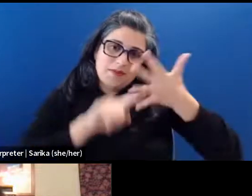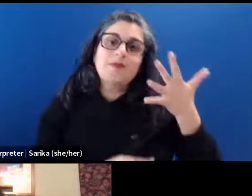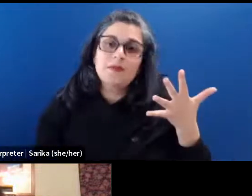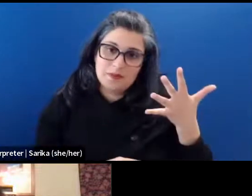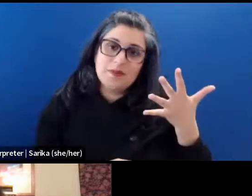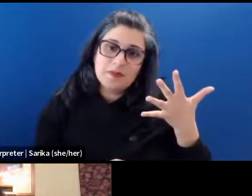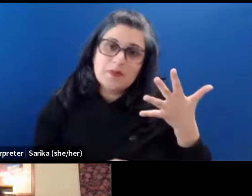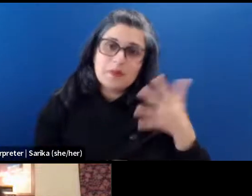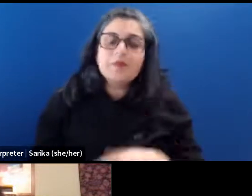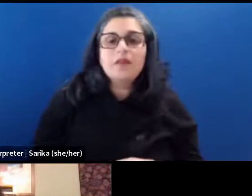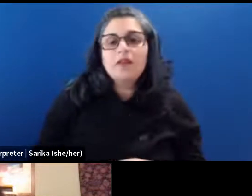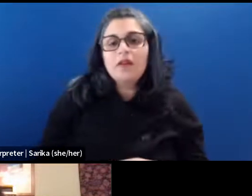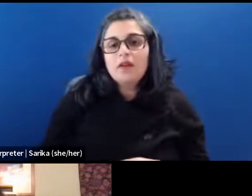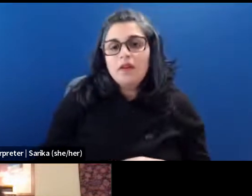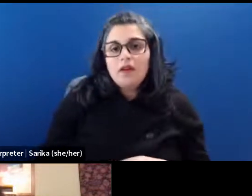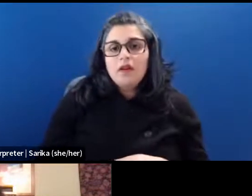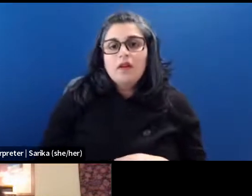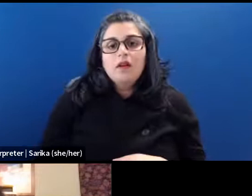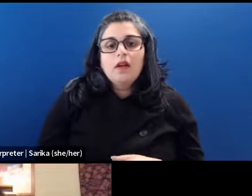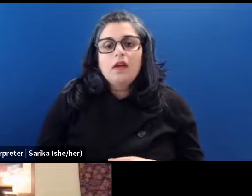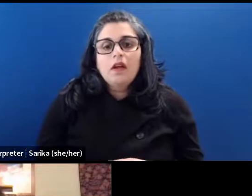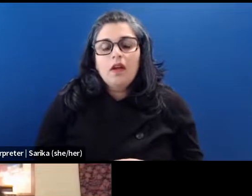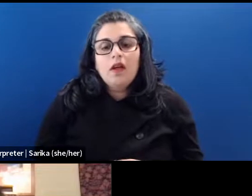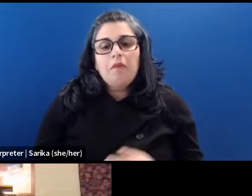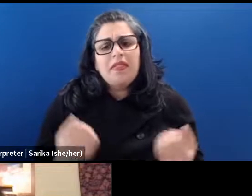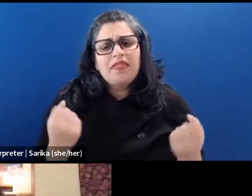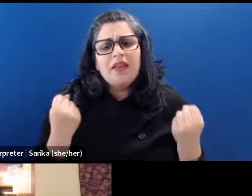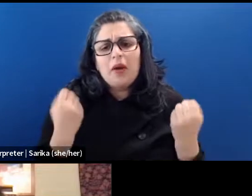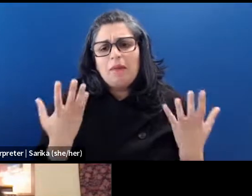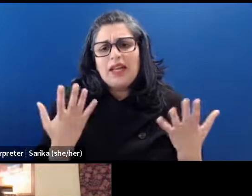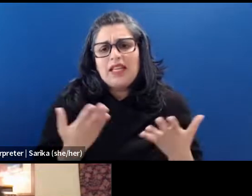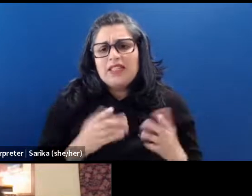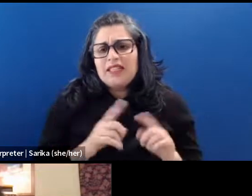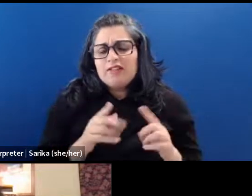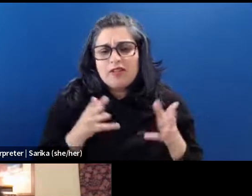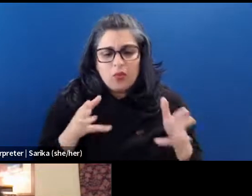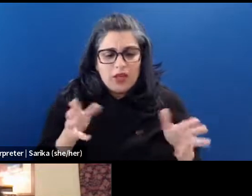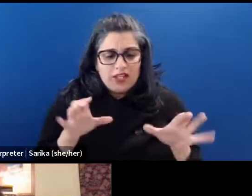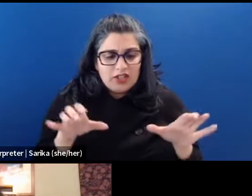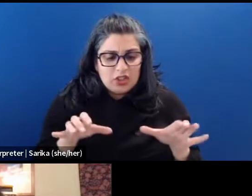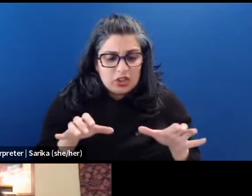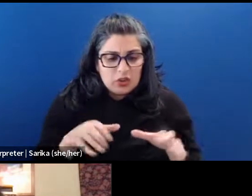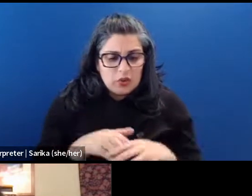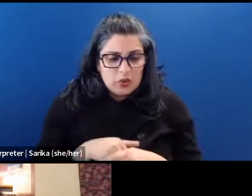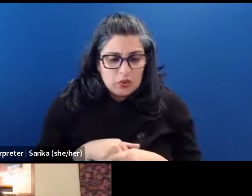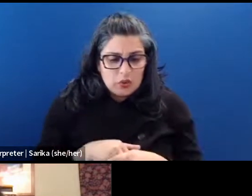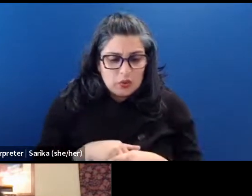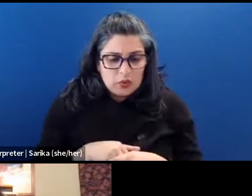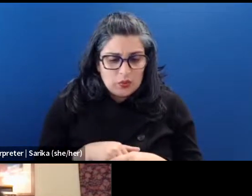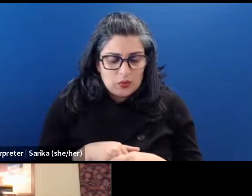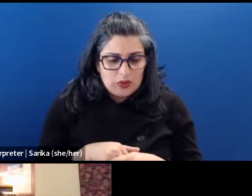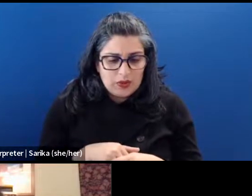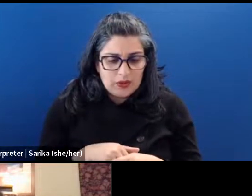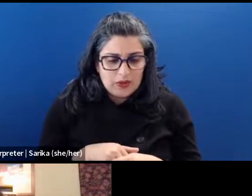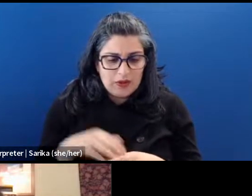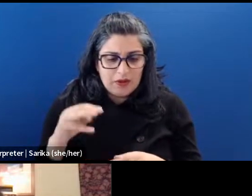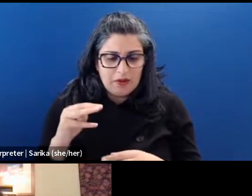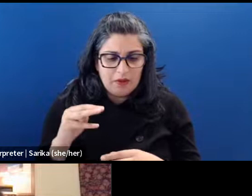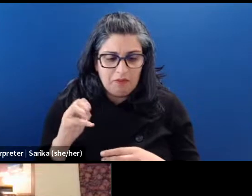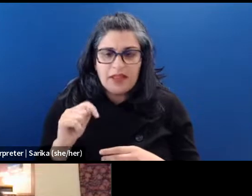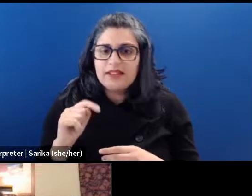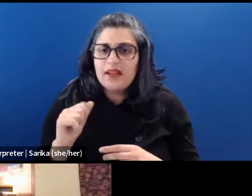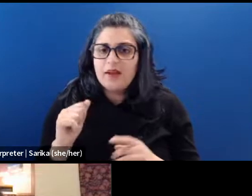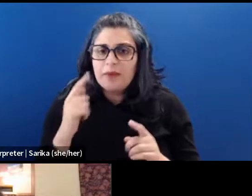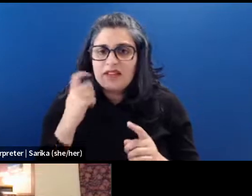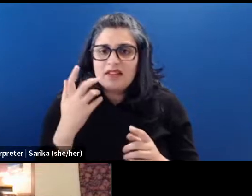say that there are many different ways to do metta, and I am pointing you to Ruth's book because for